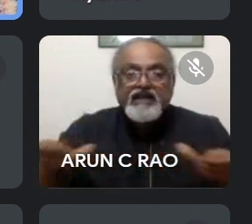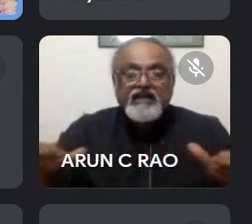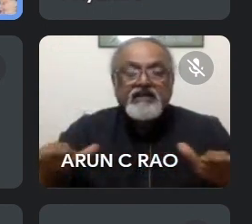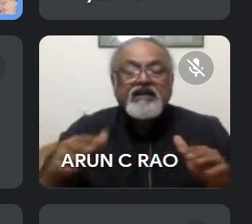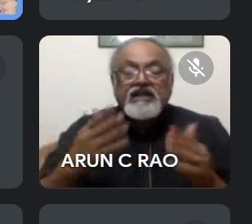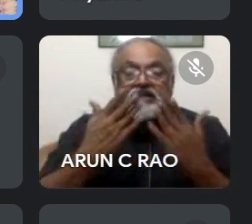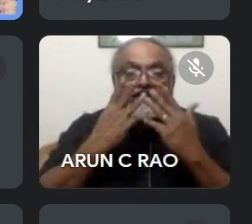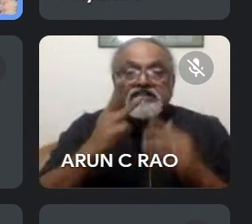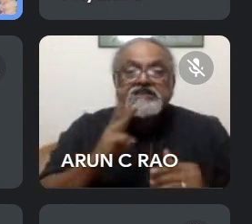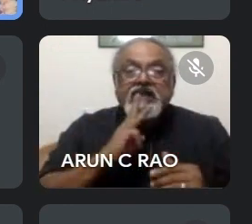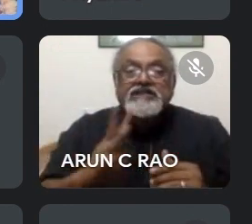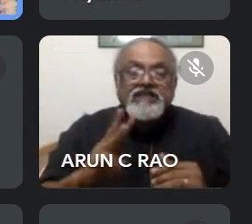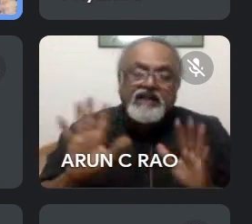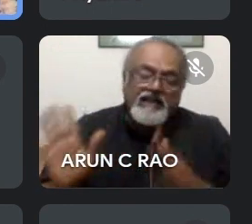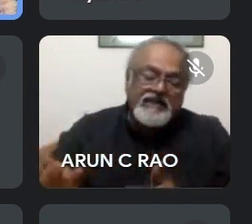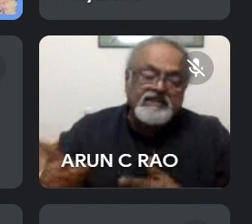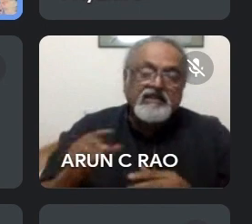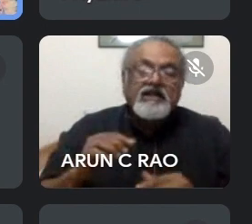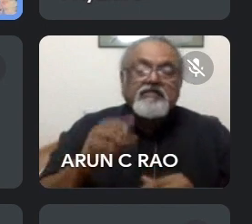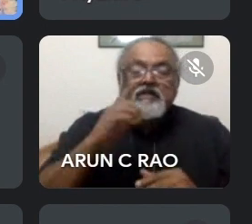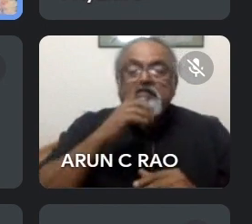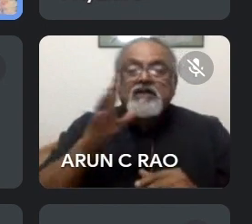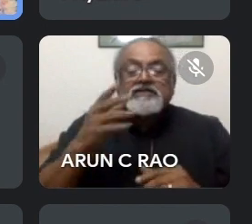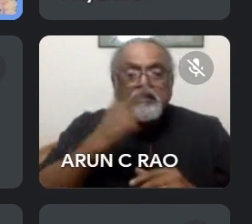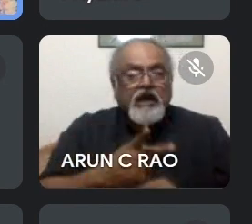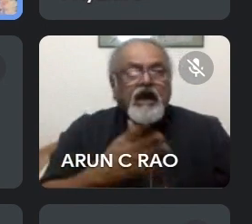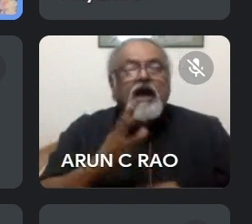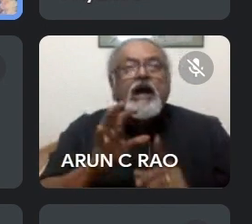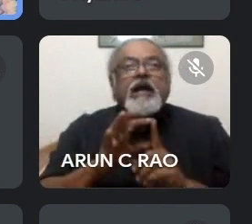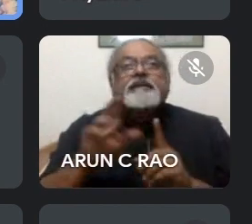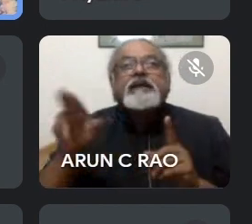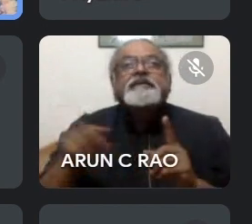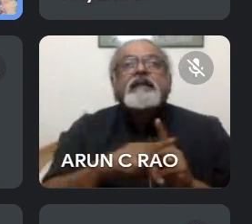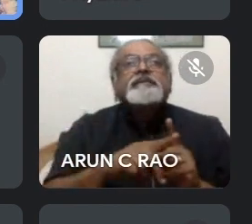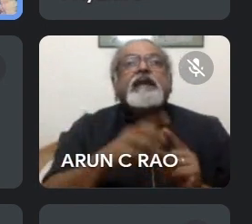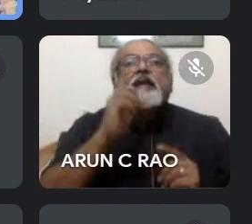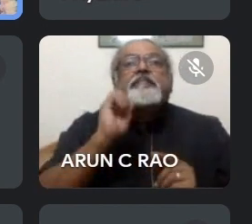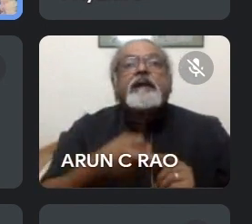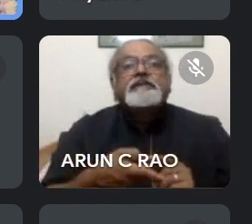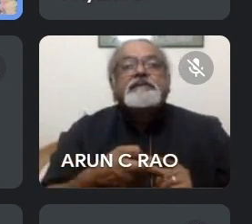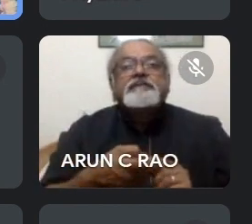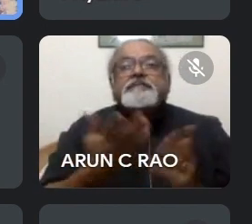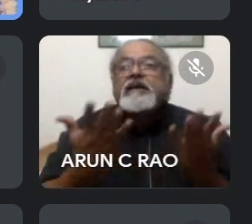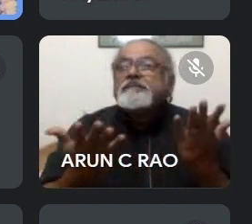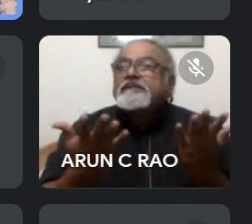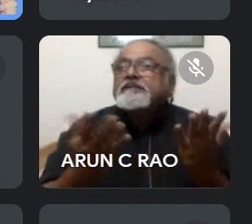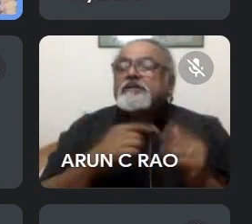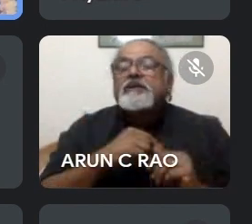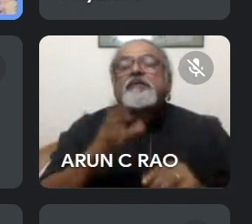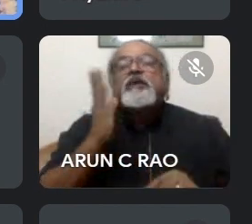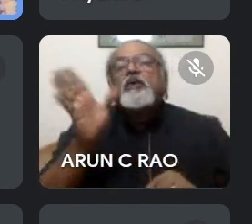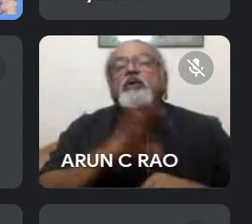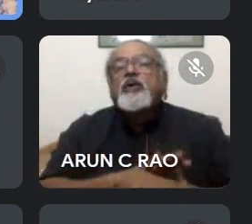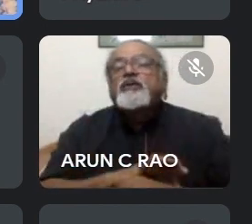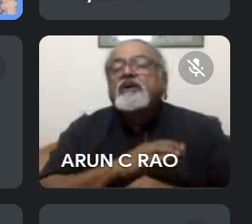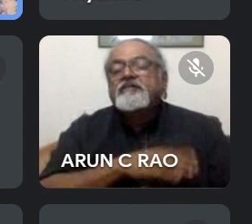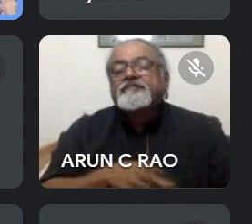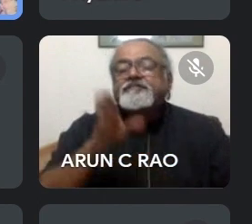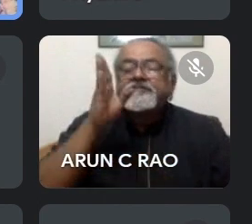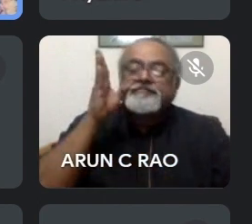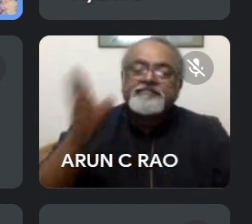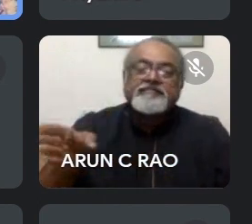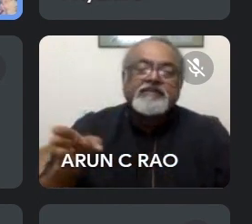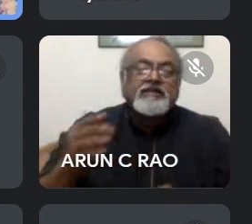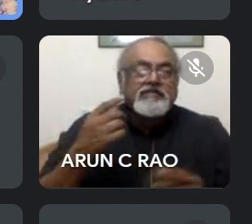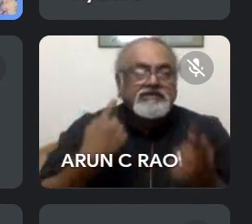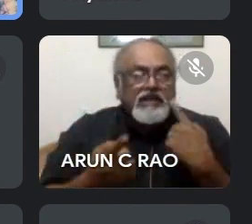mom took me to Manipal Hospital in Bangalore, and they got me diagnosed. And I didn't really know that I was going to a doctor. So